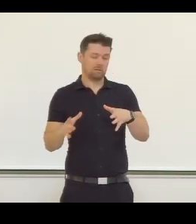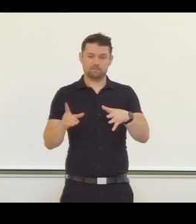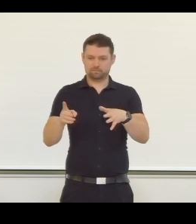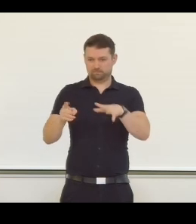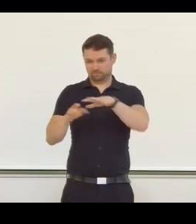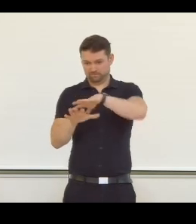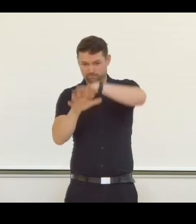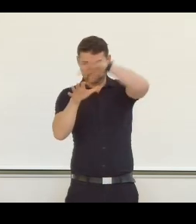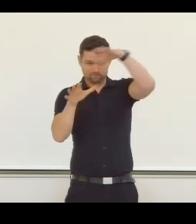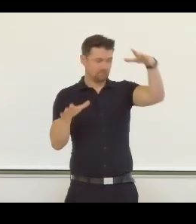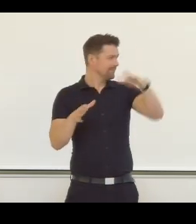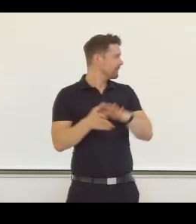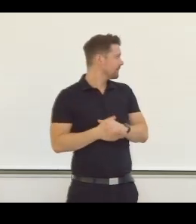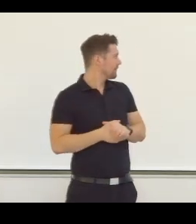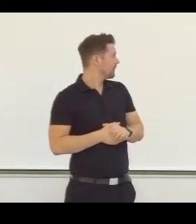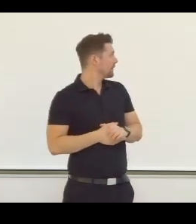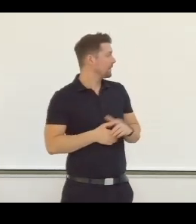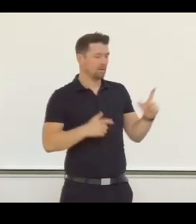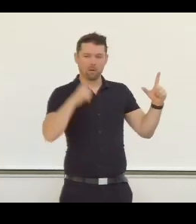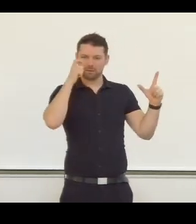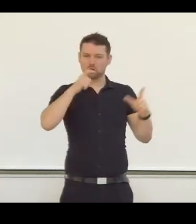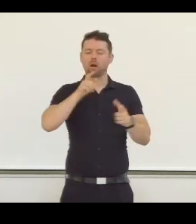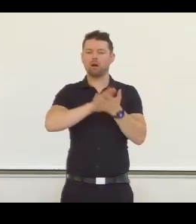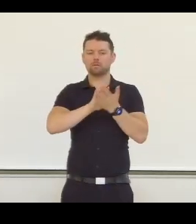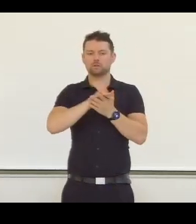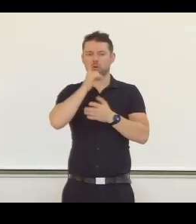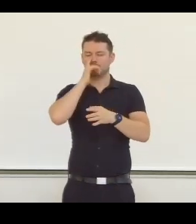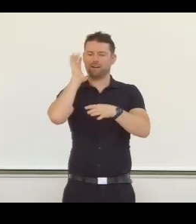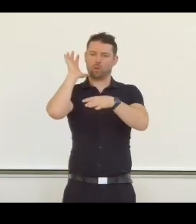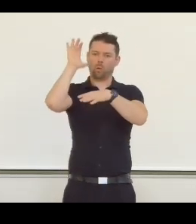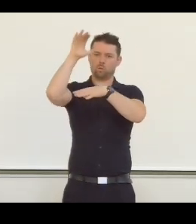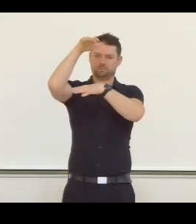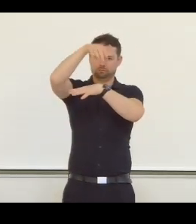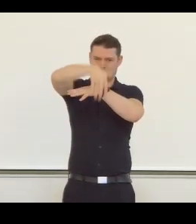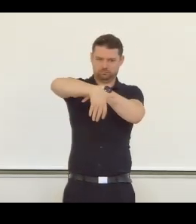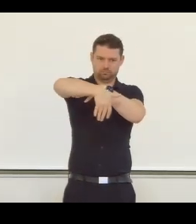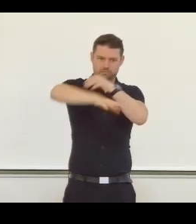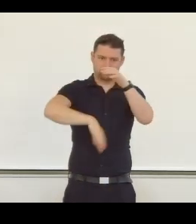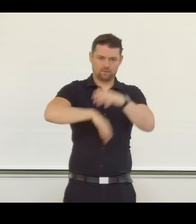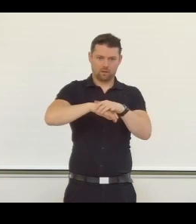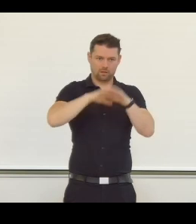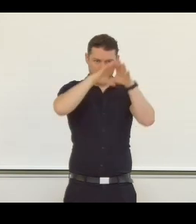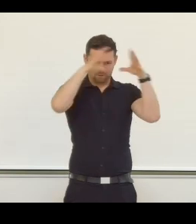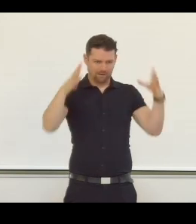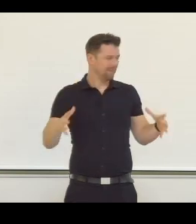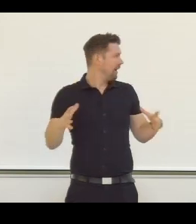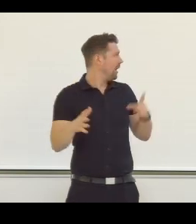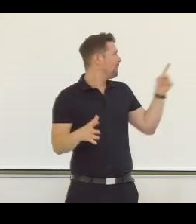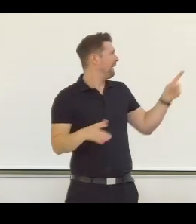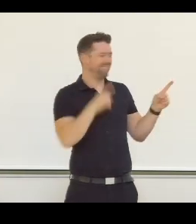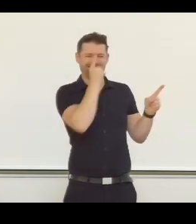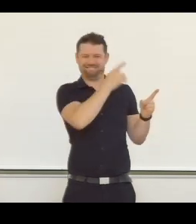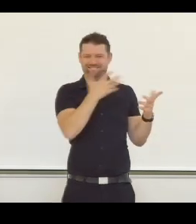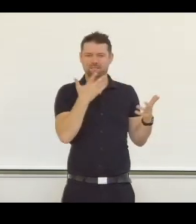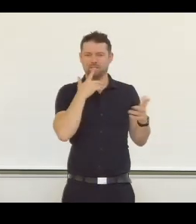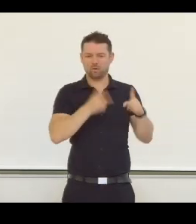And different from this picture, the shield, of course, would be closing the entire habitat. And just if we did that for the image, you wouldn't actually see